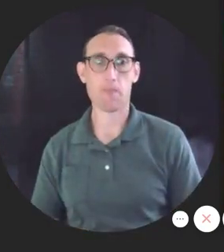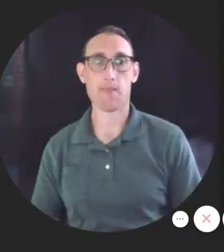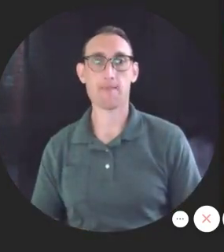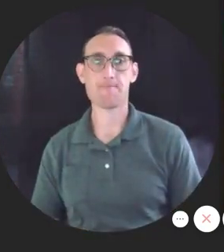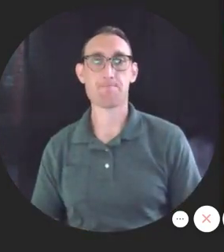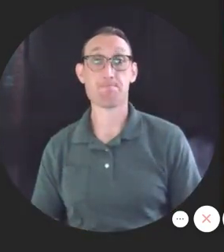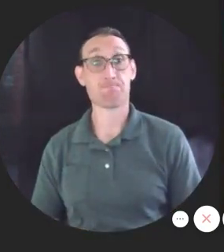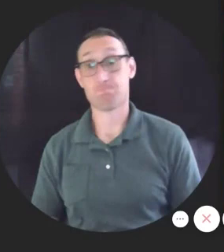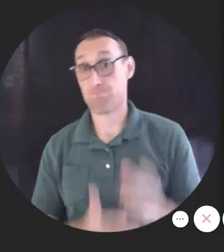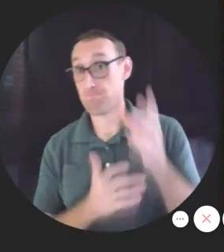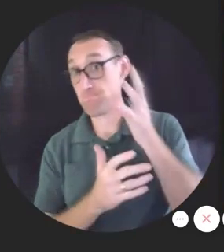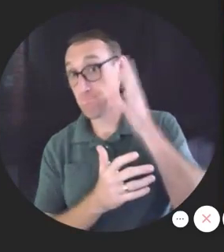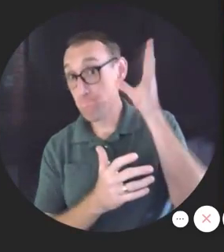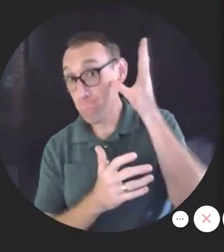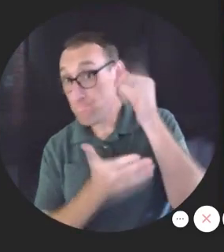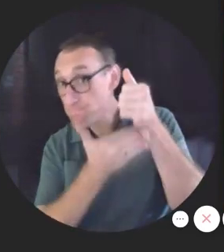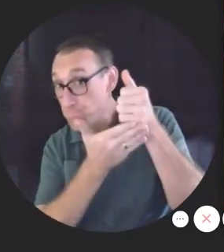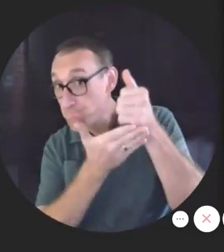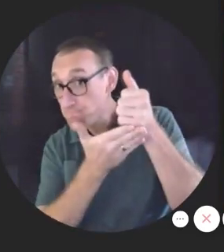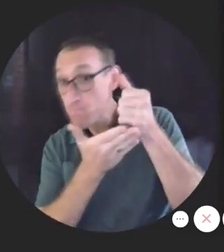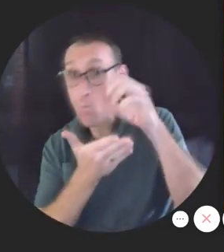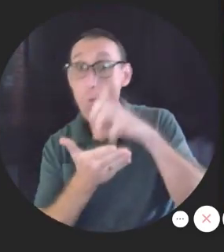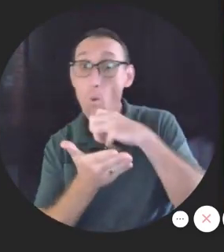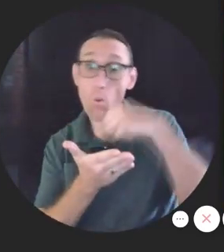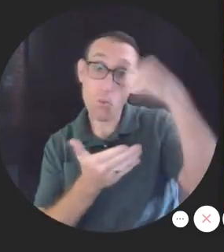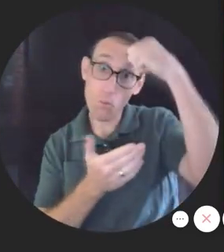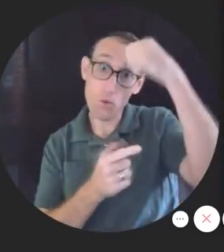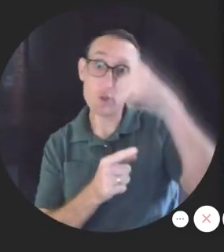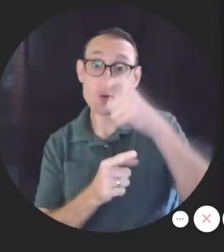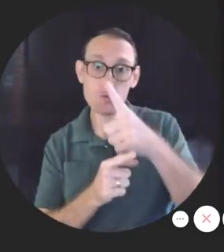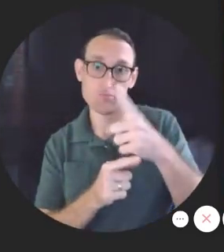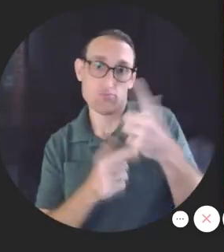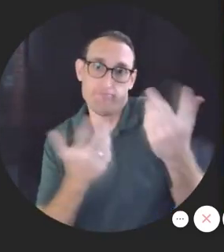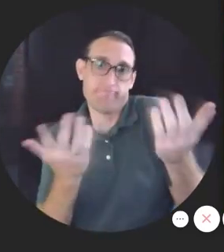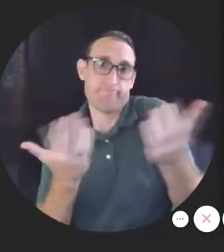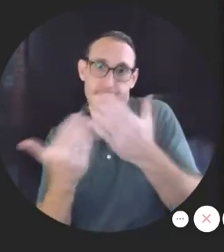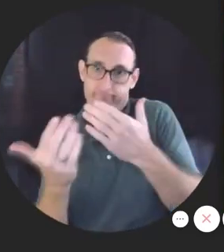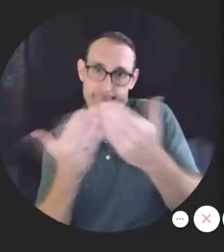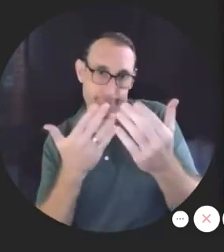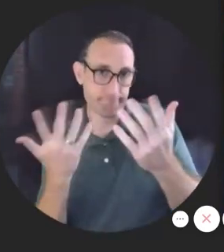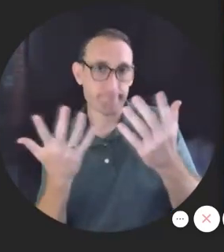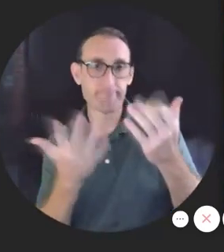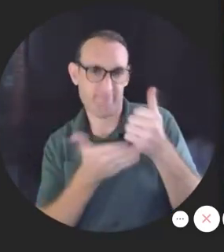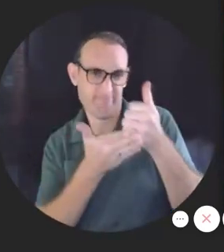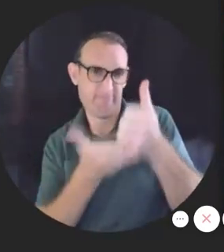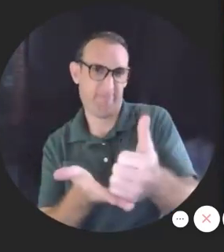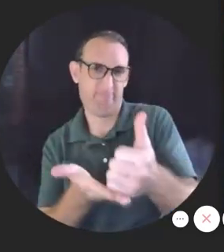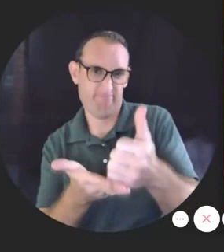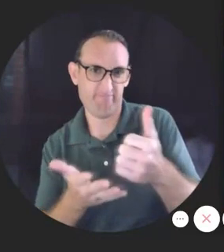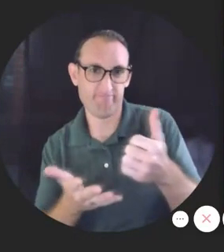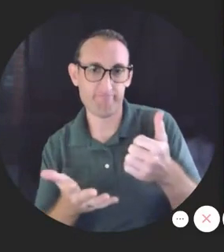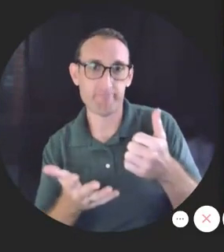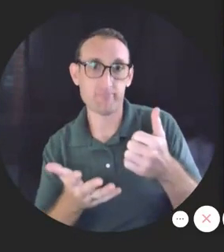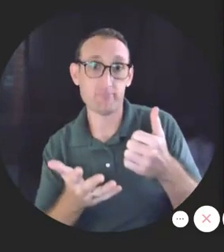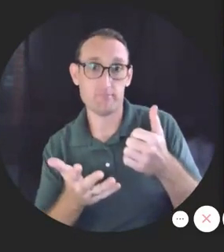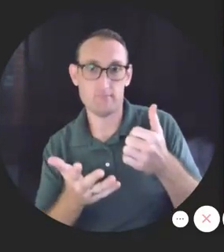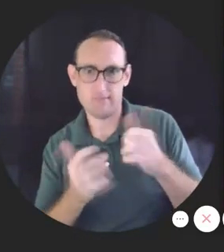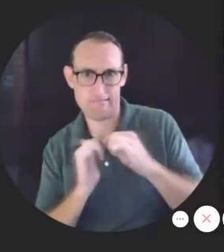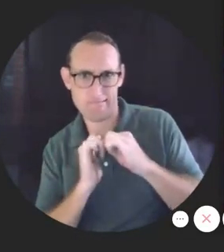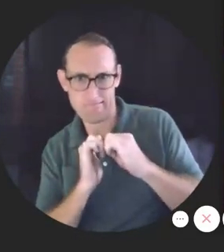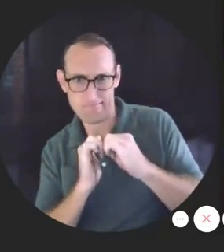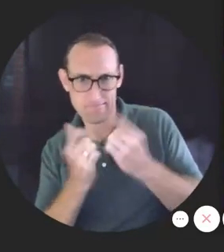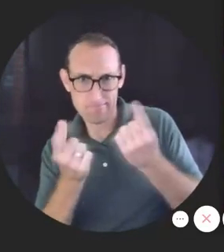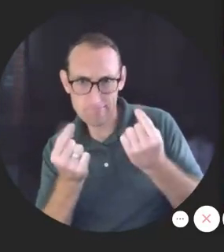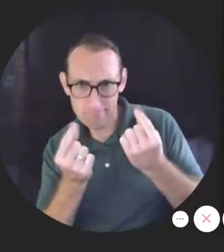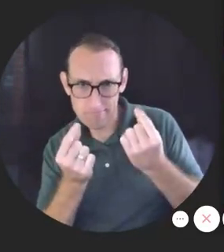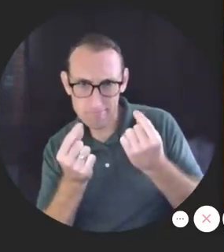need a parent, a guardian, older brother or sister to help you with this. Now to cut out the cup, I can't just poke a hole in there, I could hurt myself